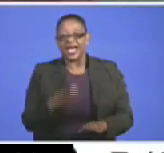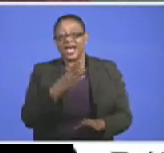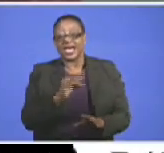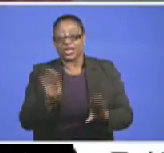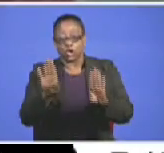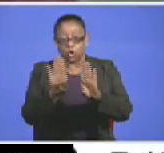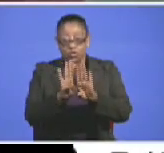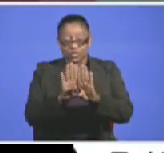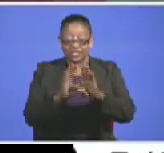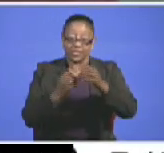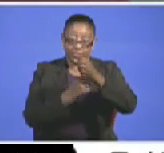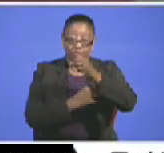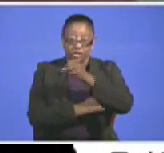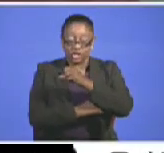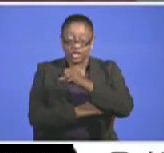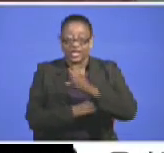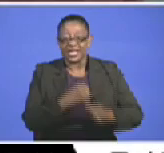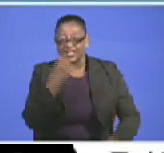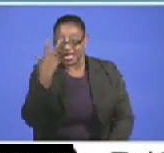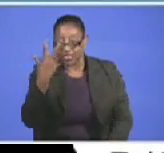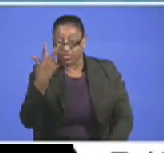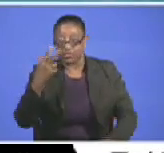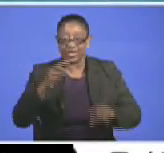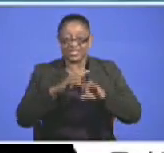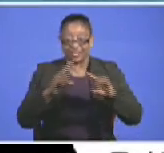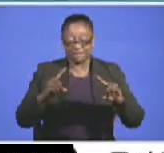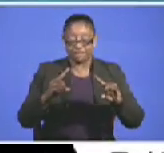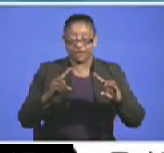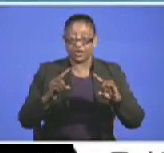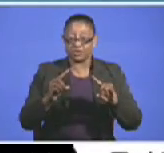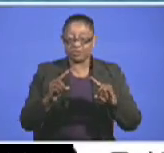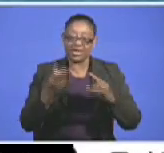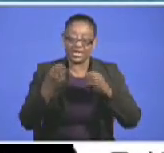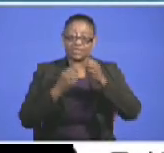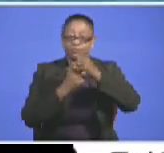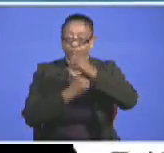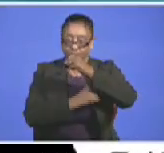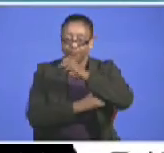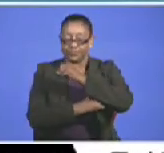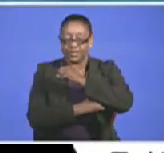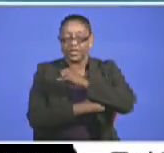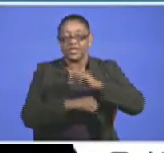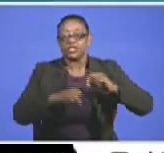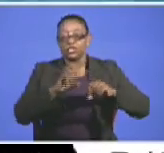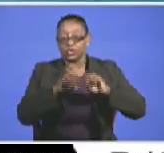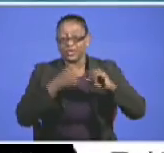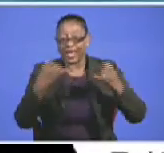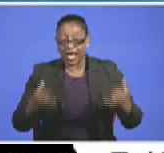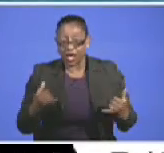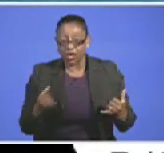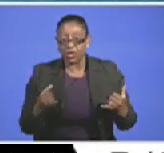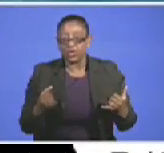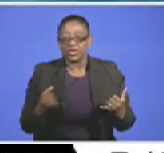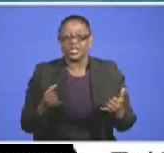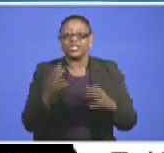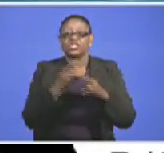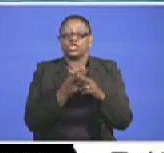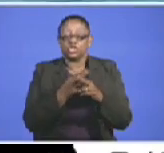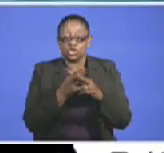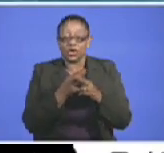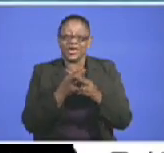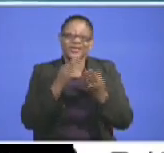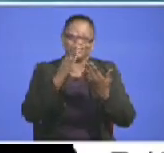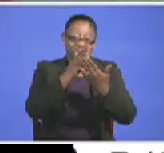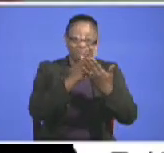times. And then they came up with 3 potential designs. Bannister noted that while each model for the new bridge is unique, there is a short list